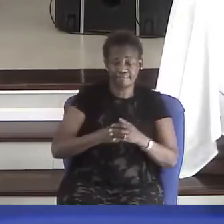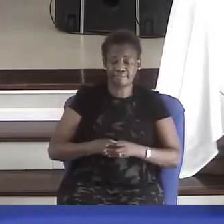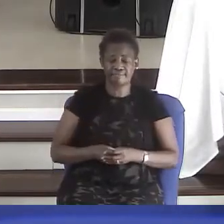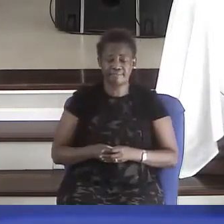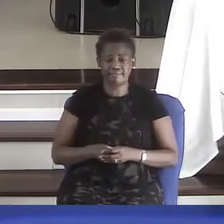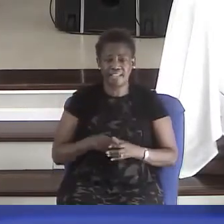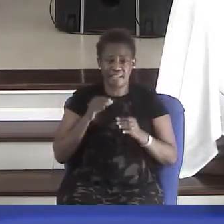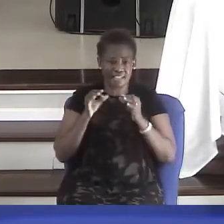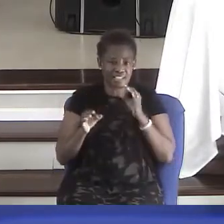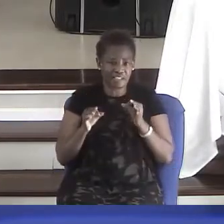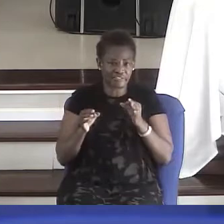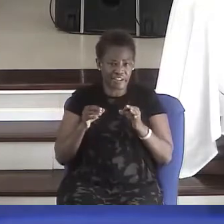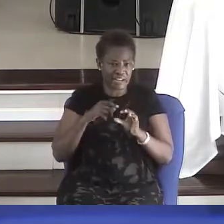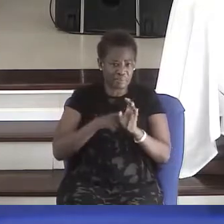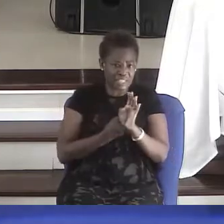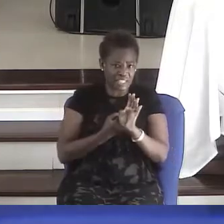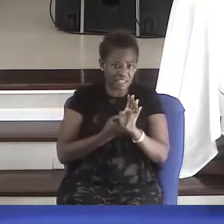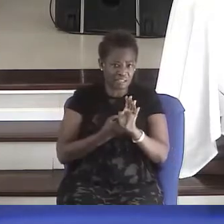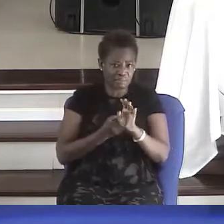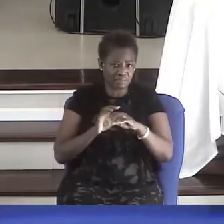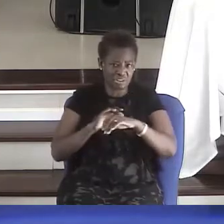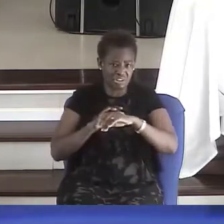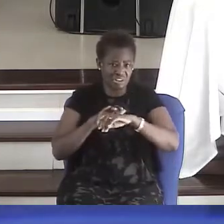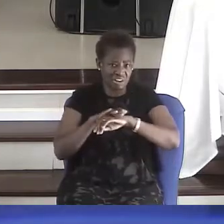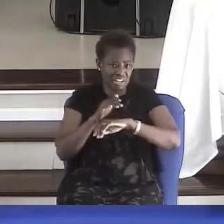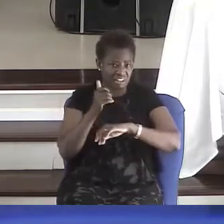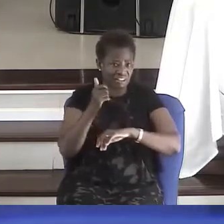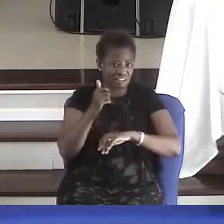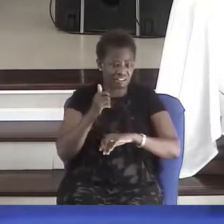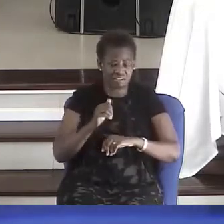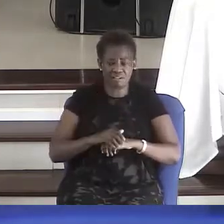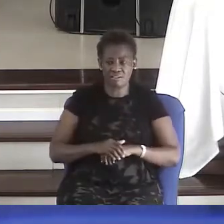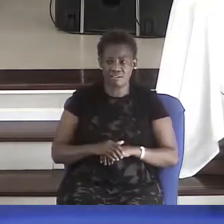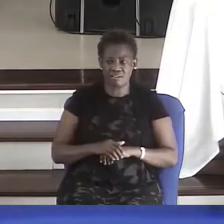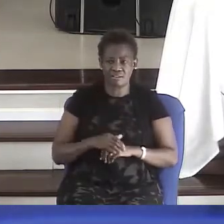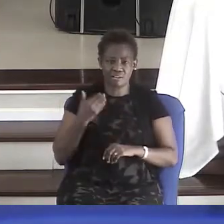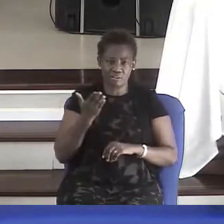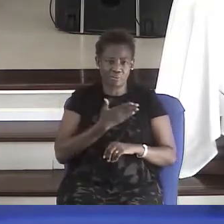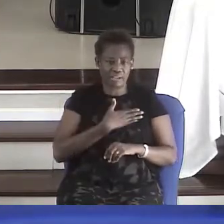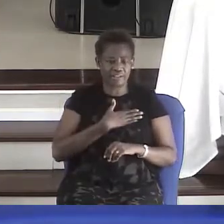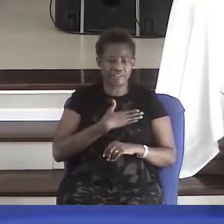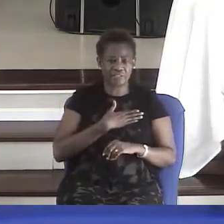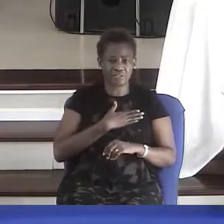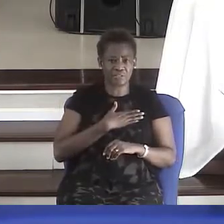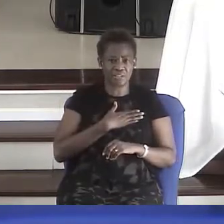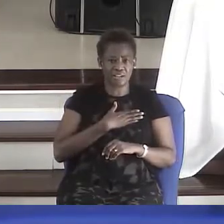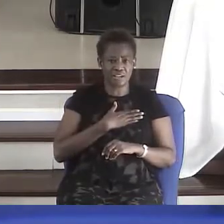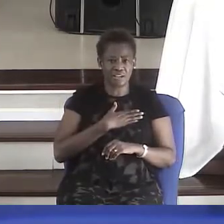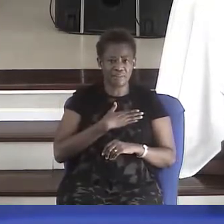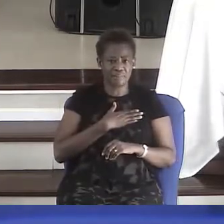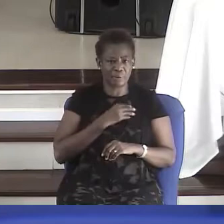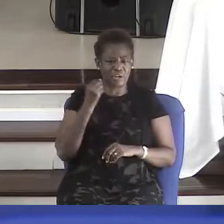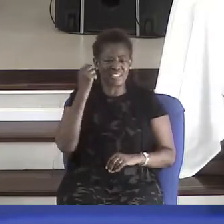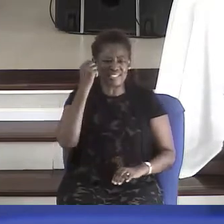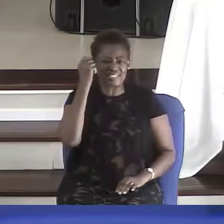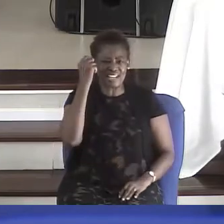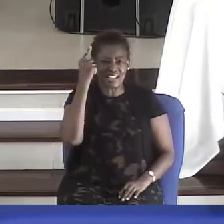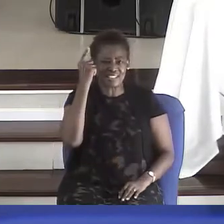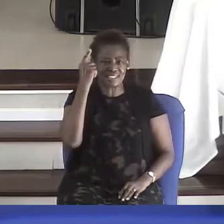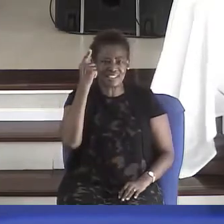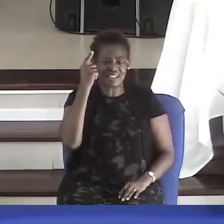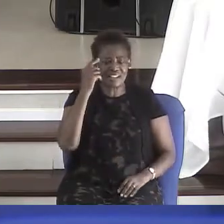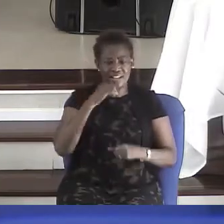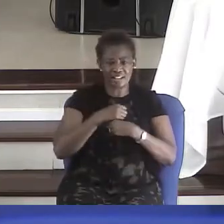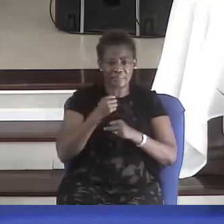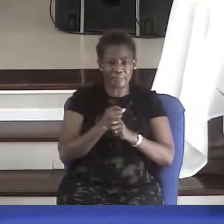much earlier, because you know, we have to become quickened by this word, and we have to be made alive